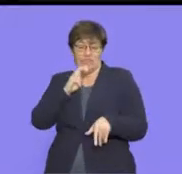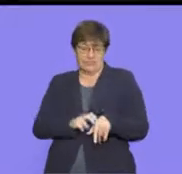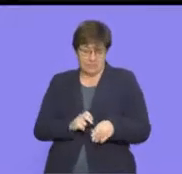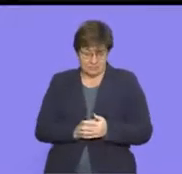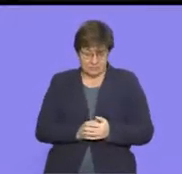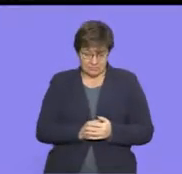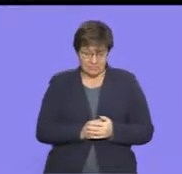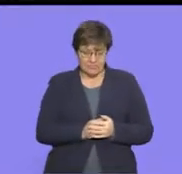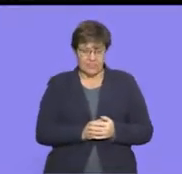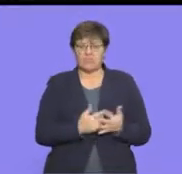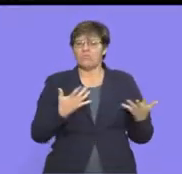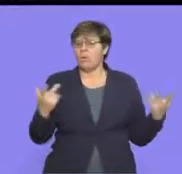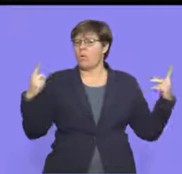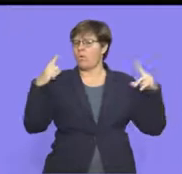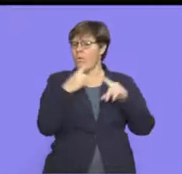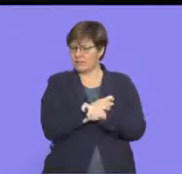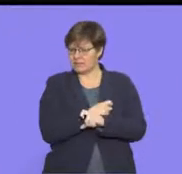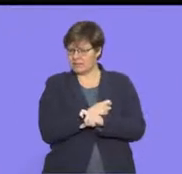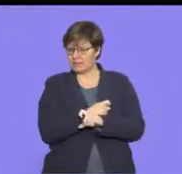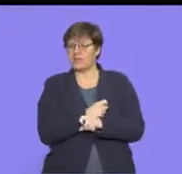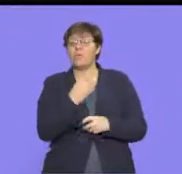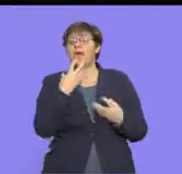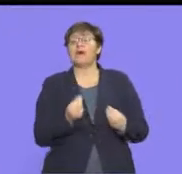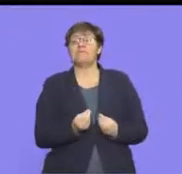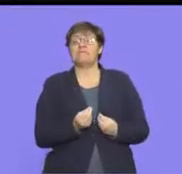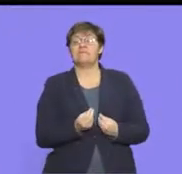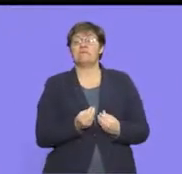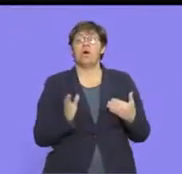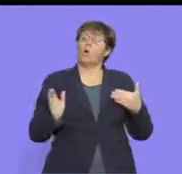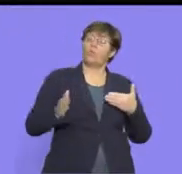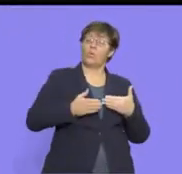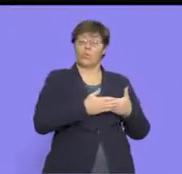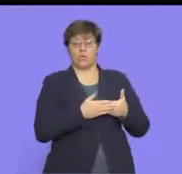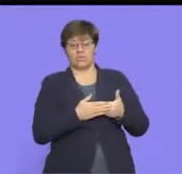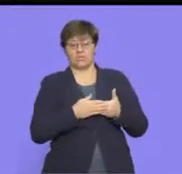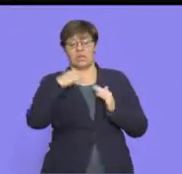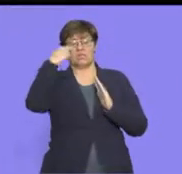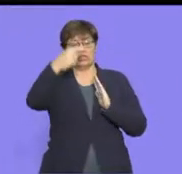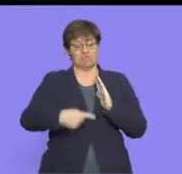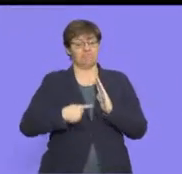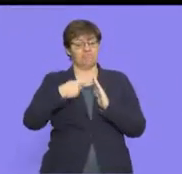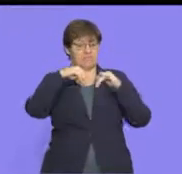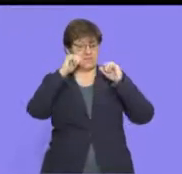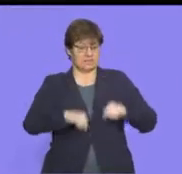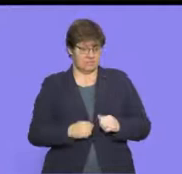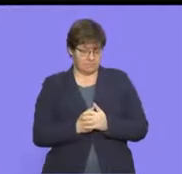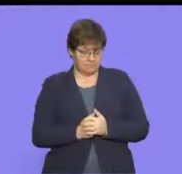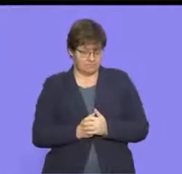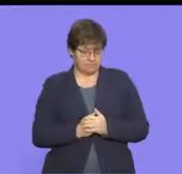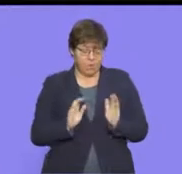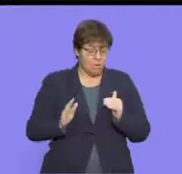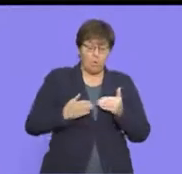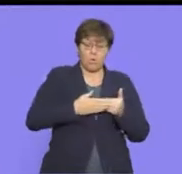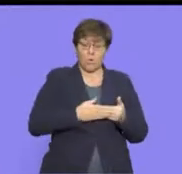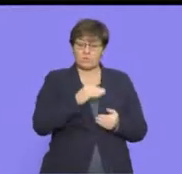do over here, the more complex we have this, what is called a closed circulatory system. And what do you